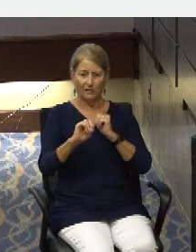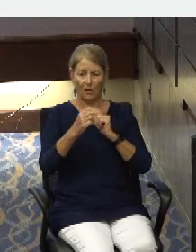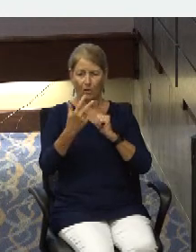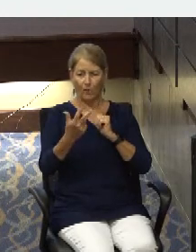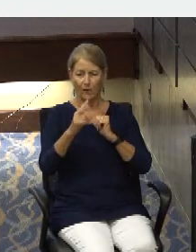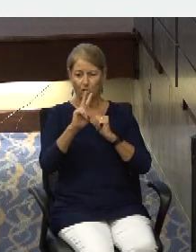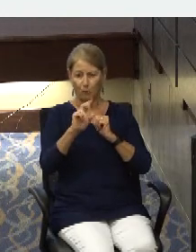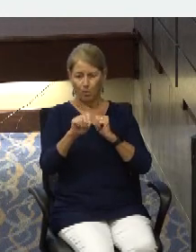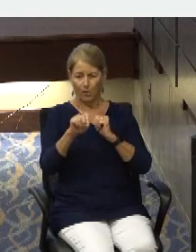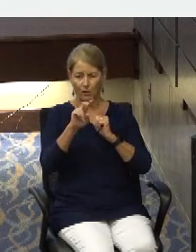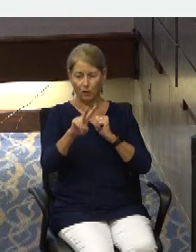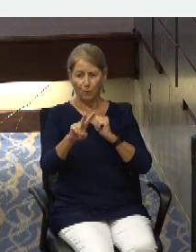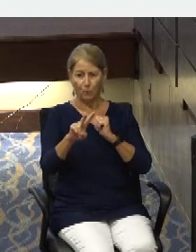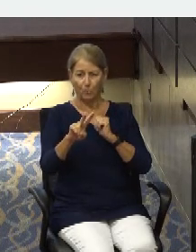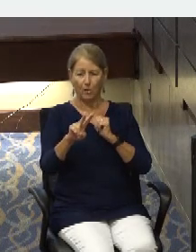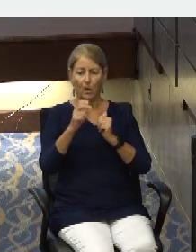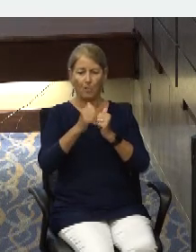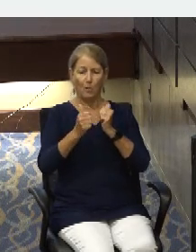per acre.